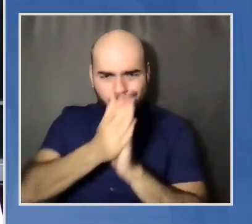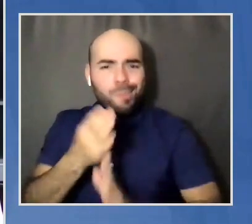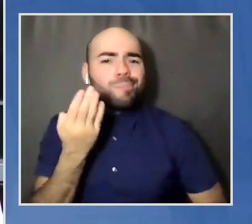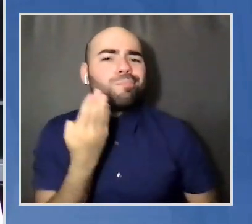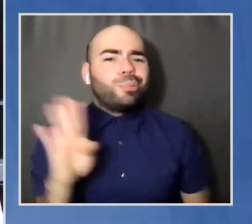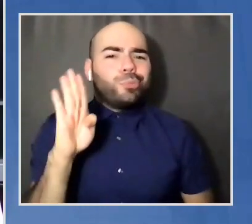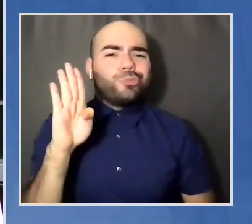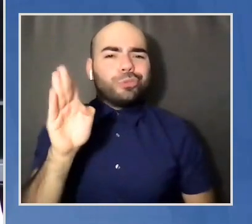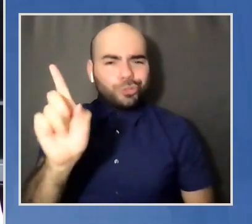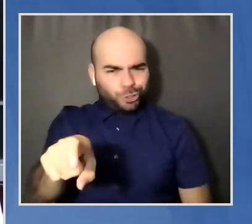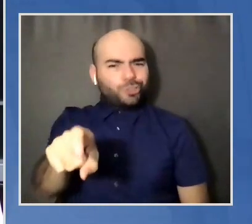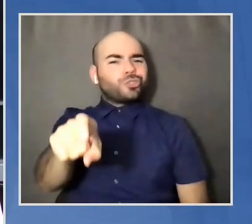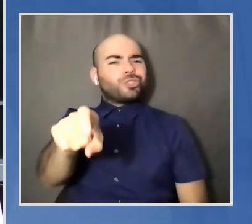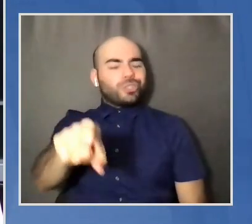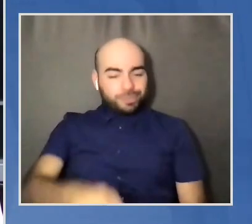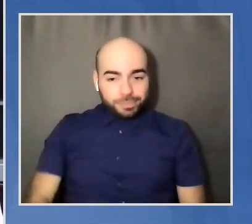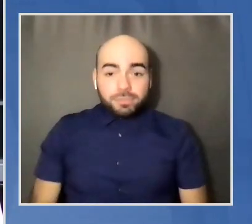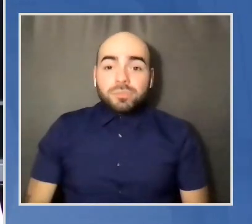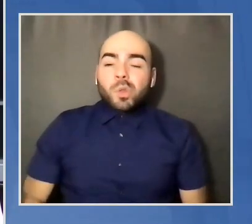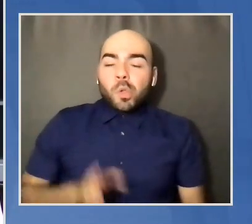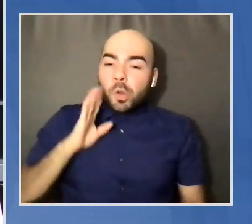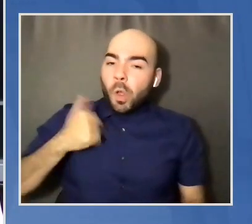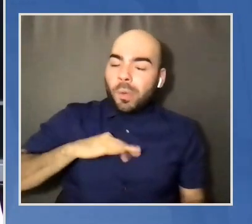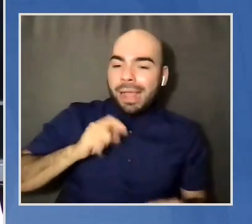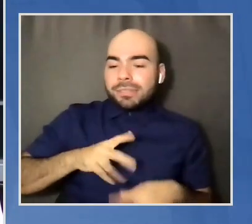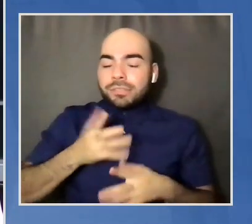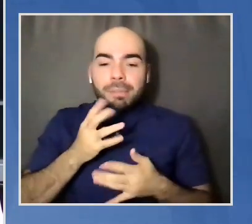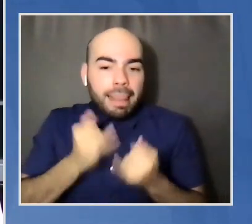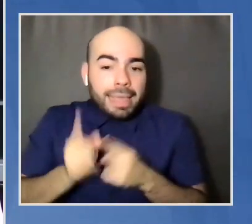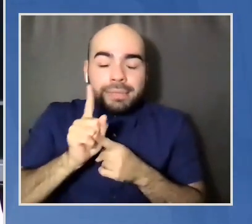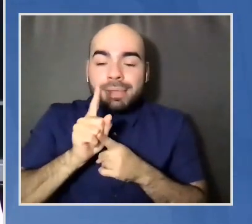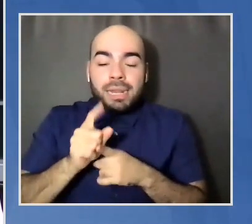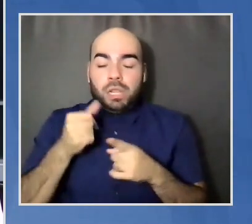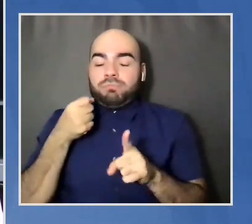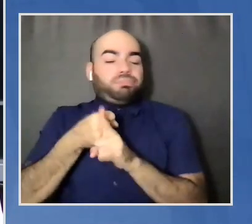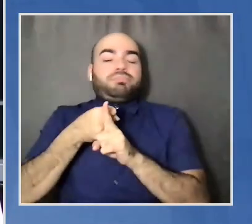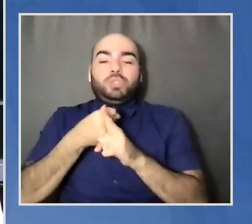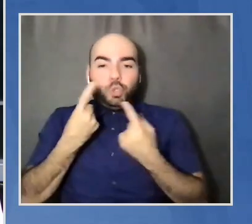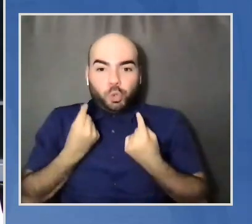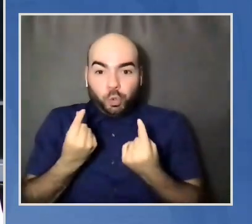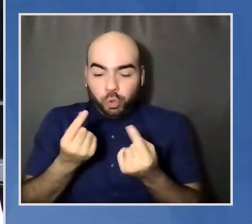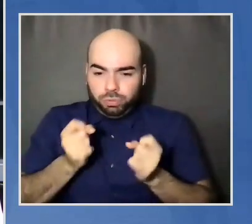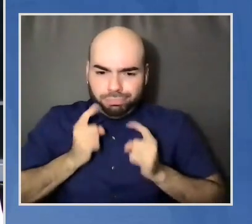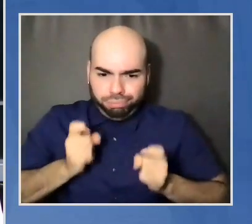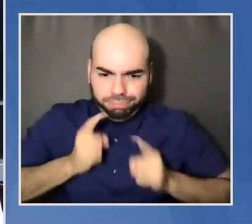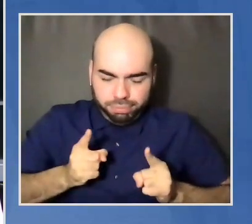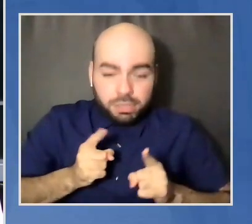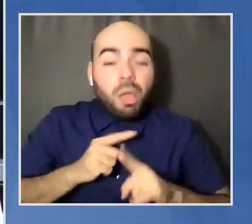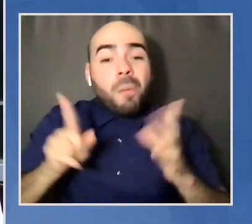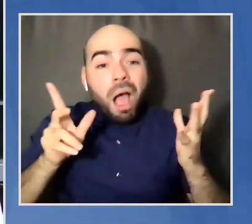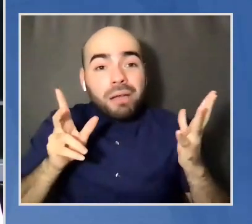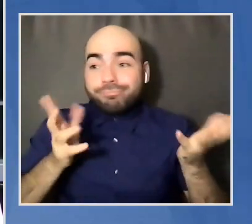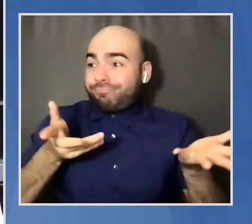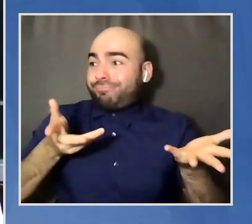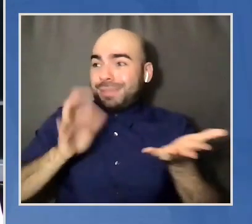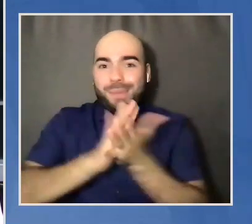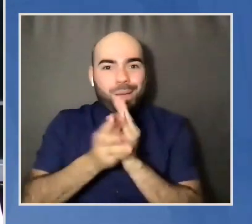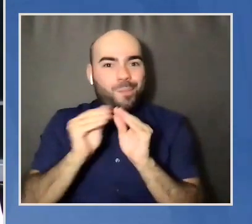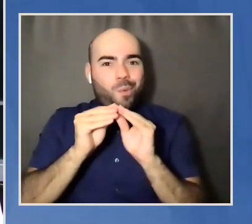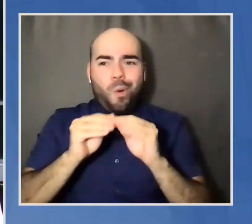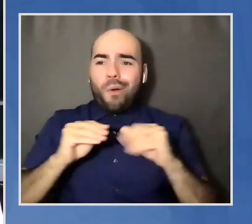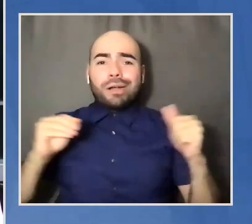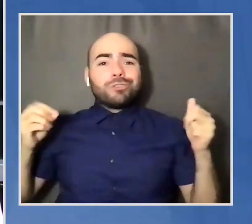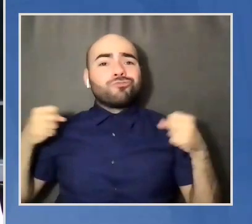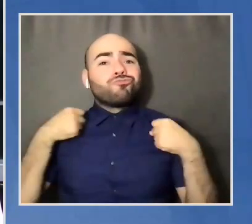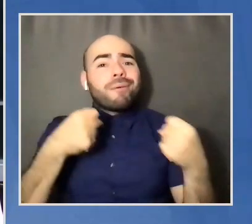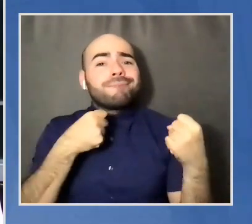Now, you know, we've had to do some improvising on this campaign, but I can't say, I guess we'd end up in a drive-in. But the